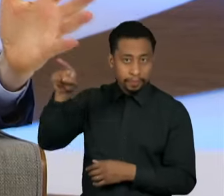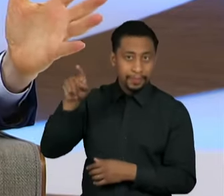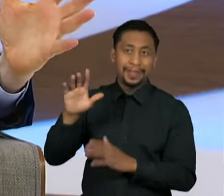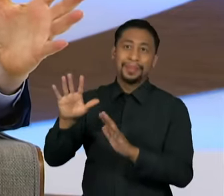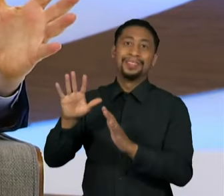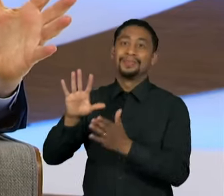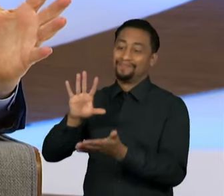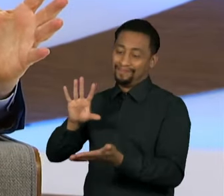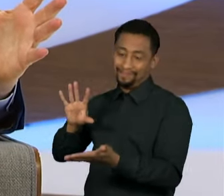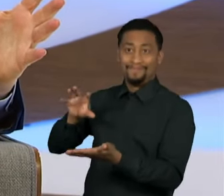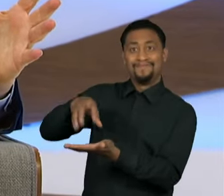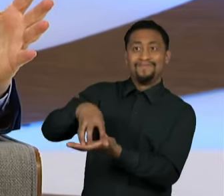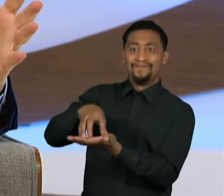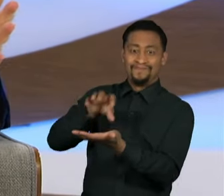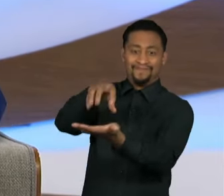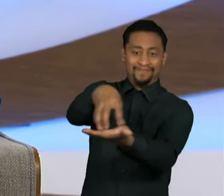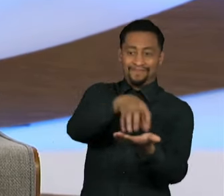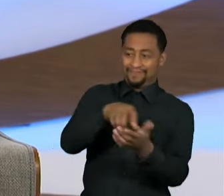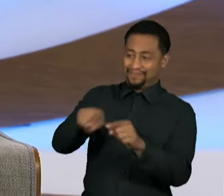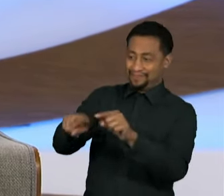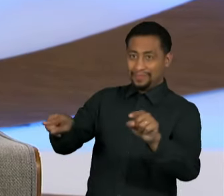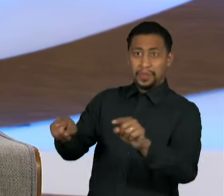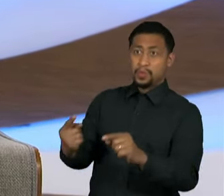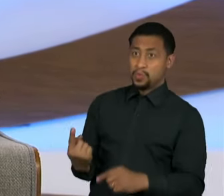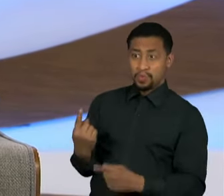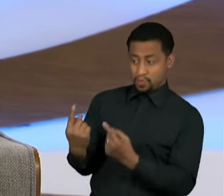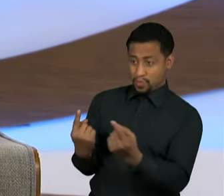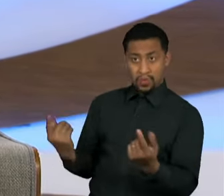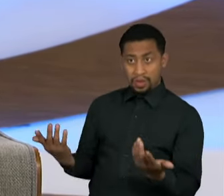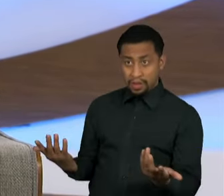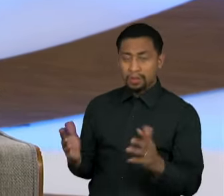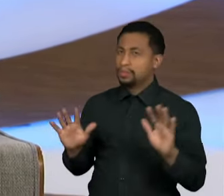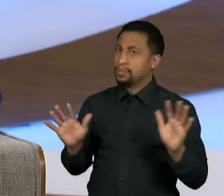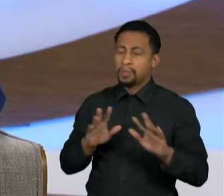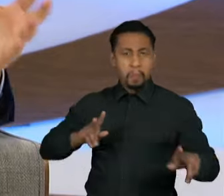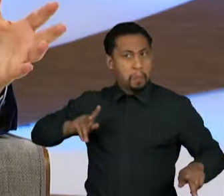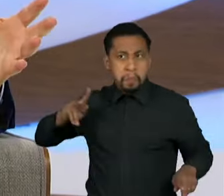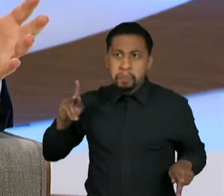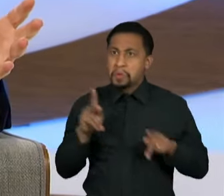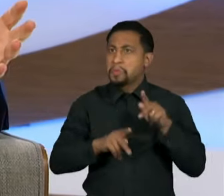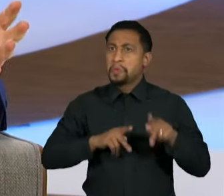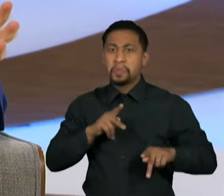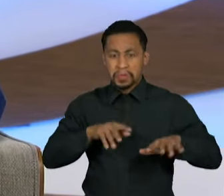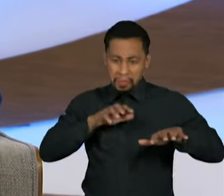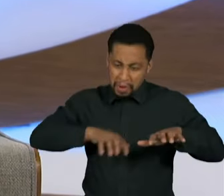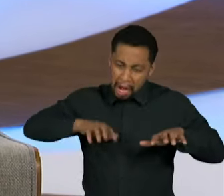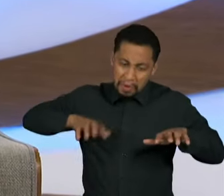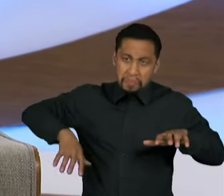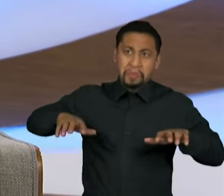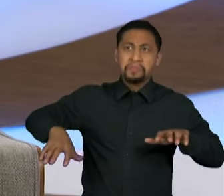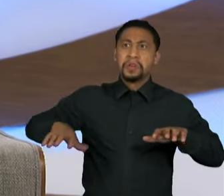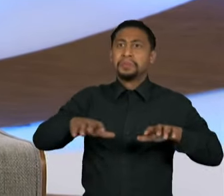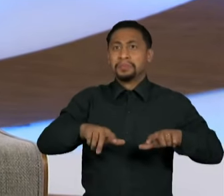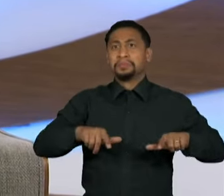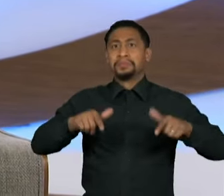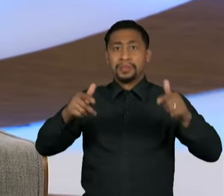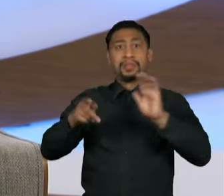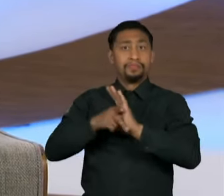on national institutions, but on, he was struck by the New England township. I'm